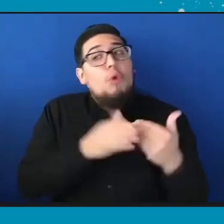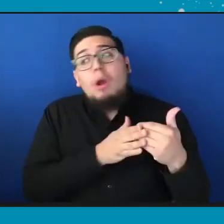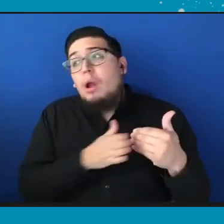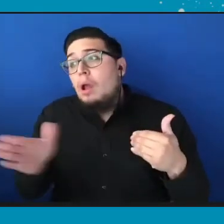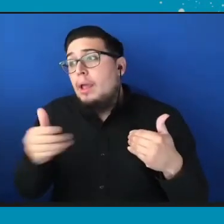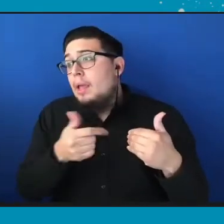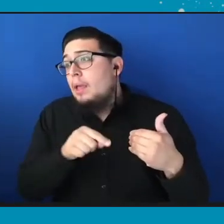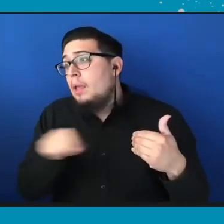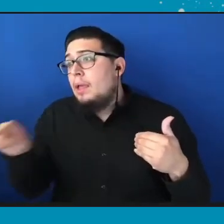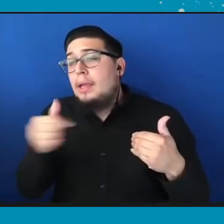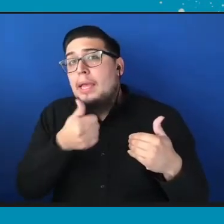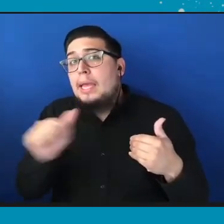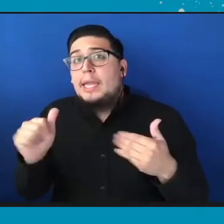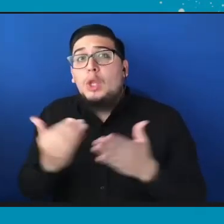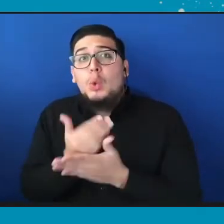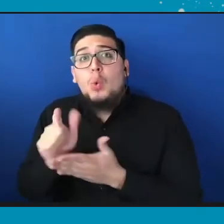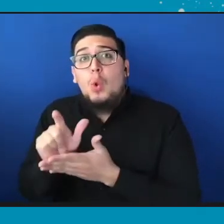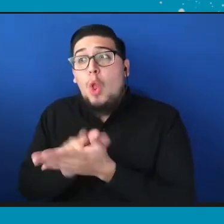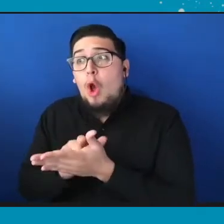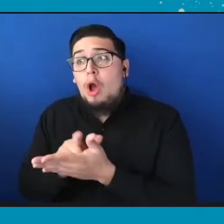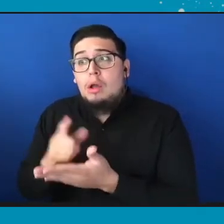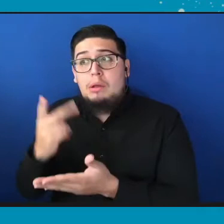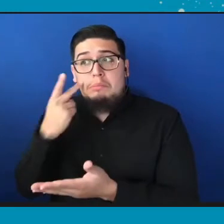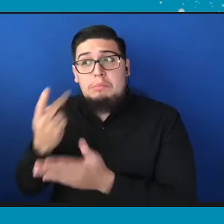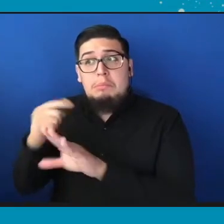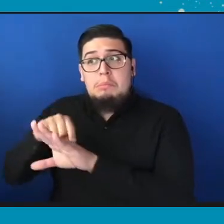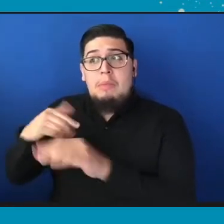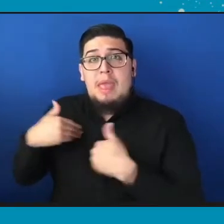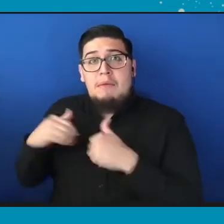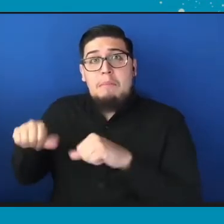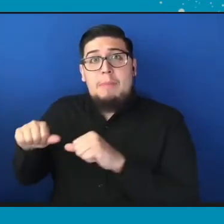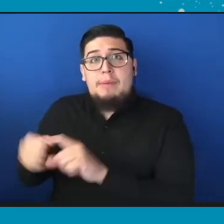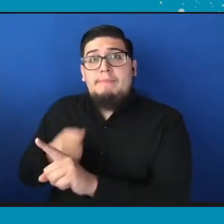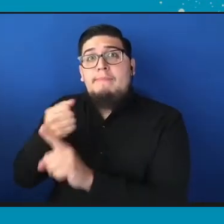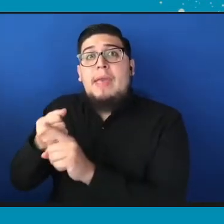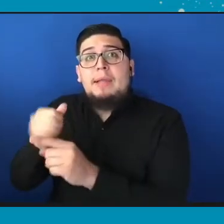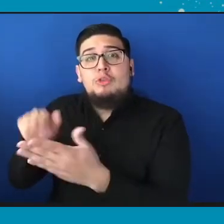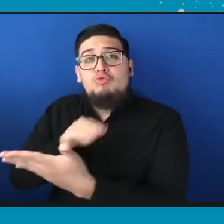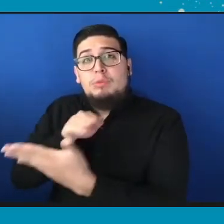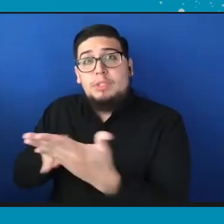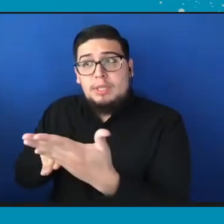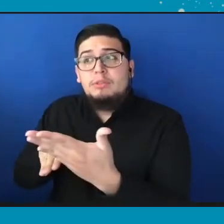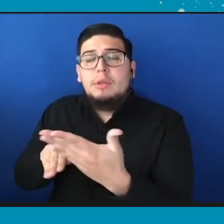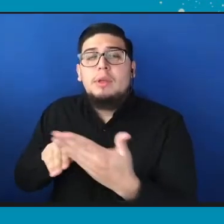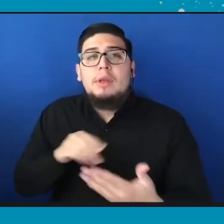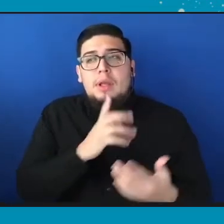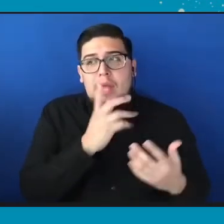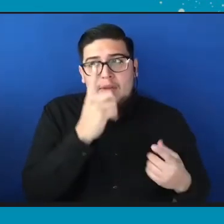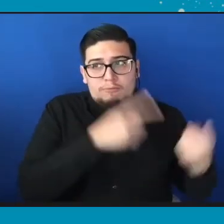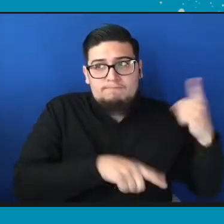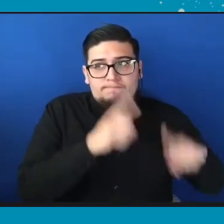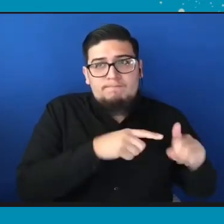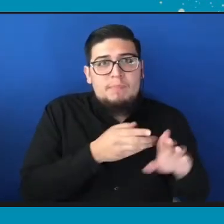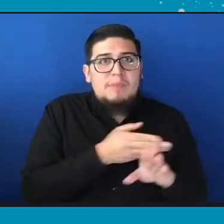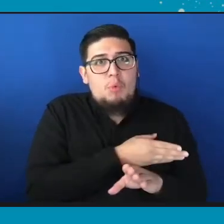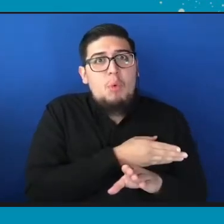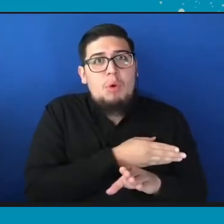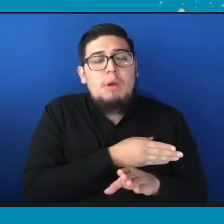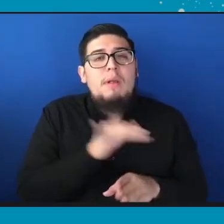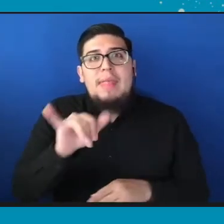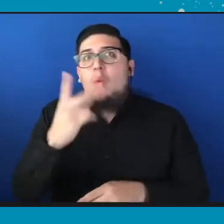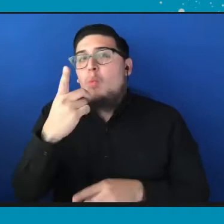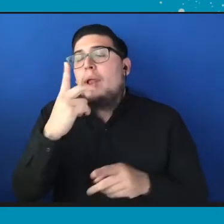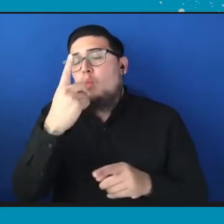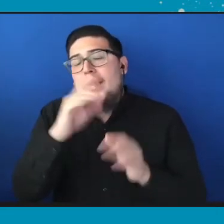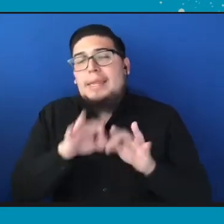discriminatory effect. And so that was one of the key protections of the Voting Rights Act. And so by